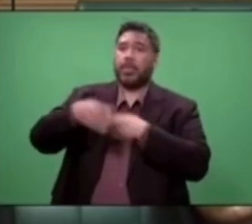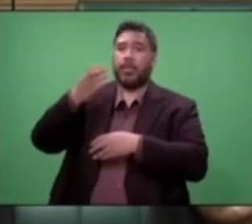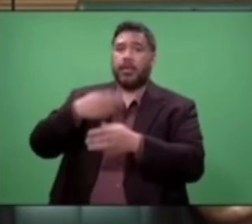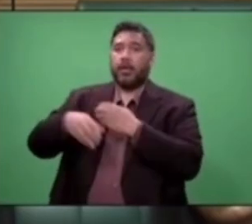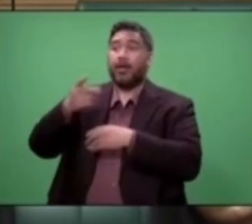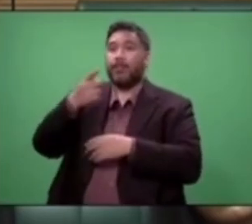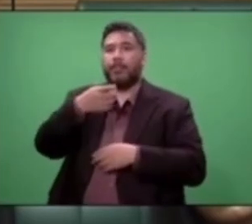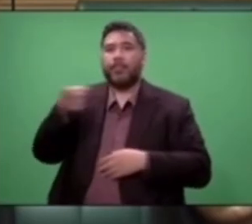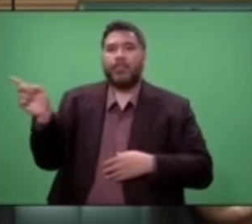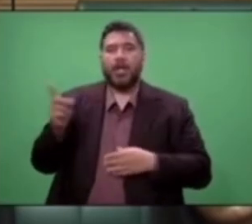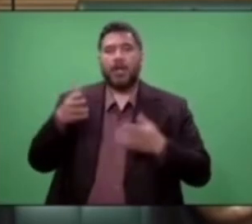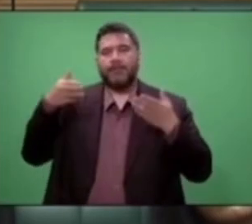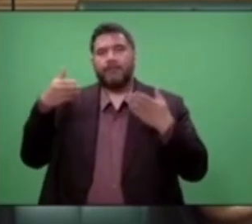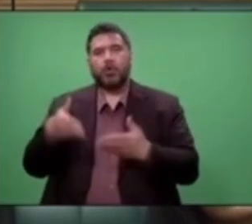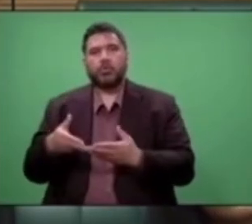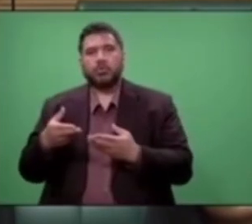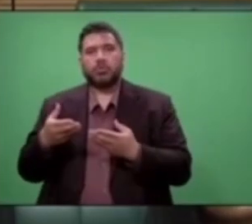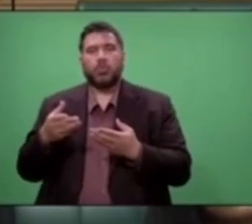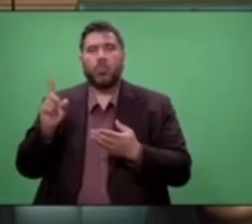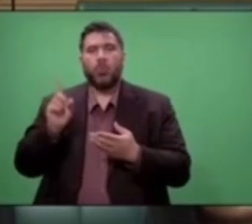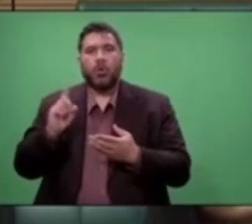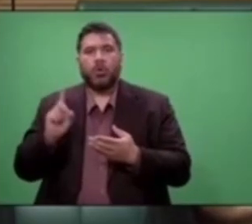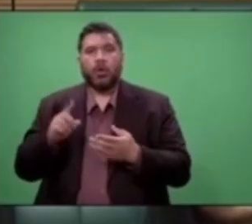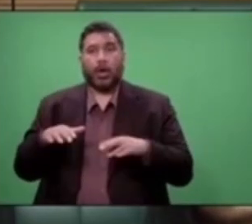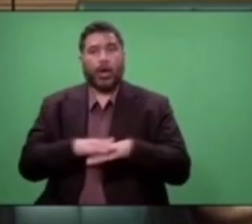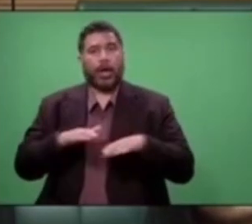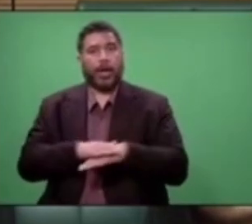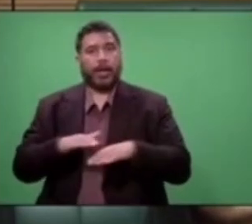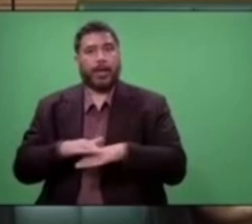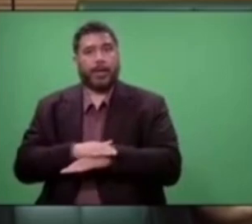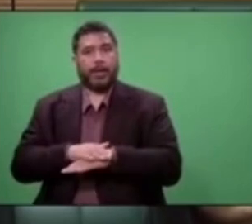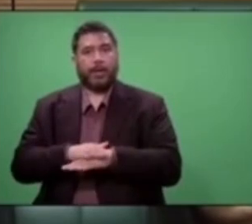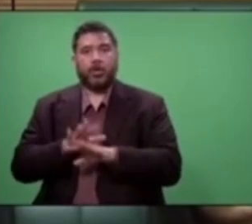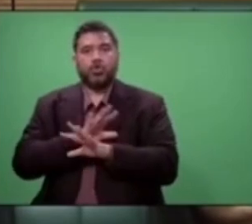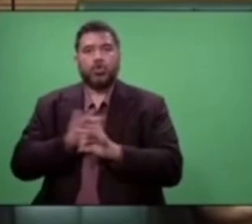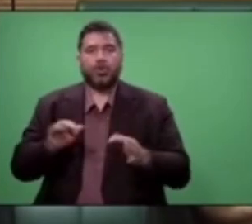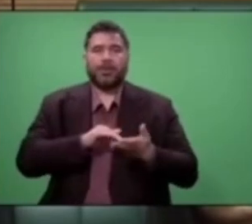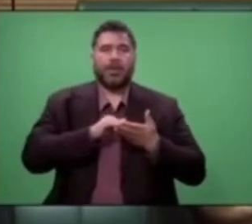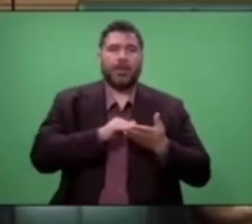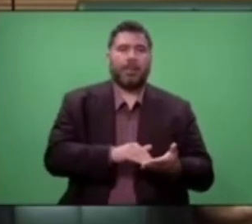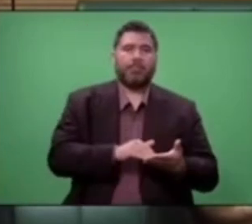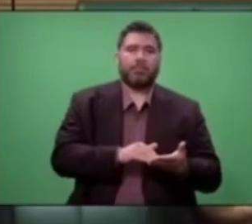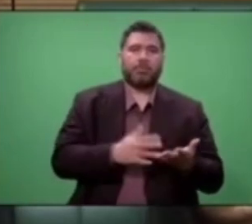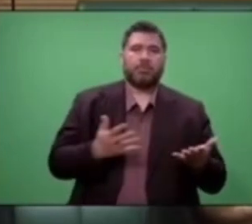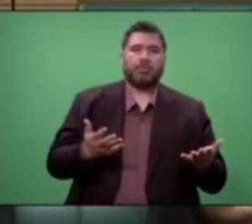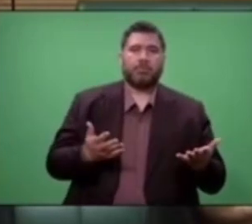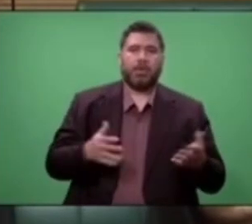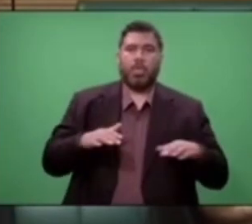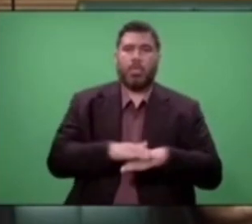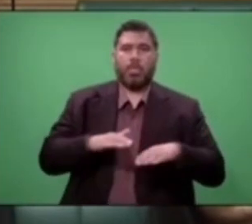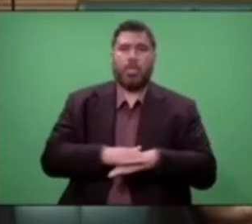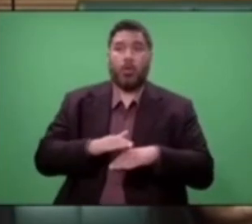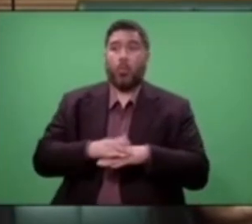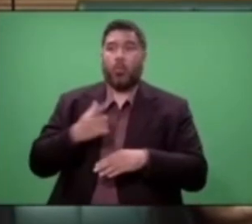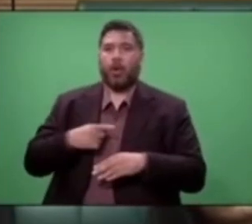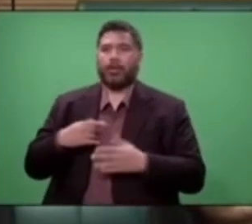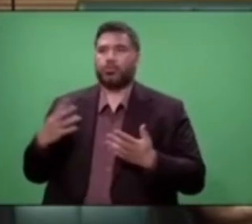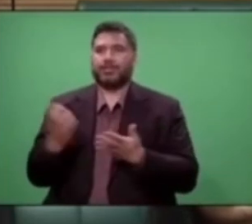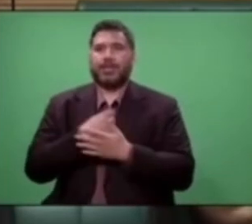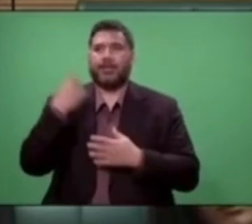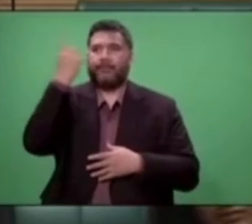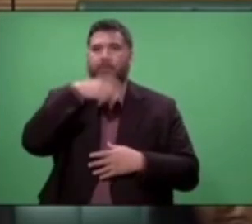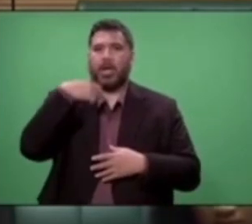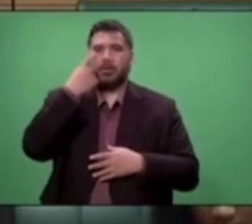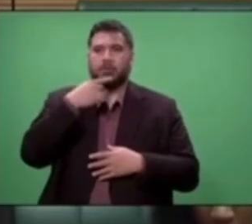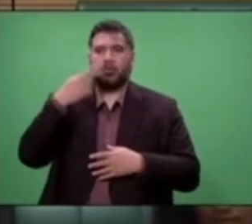effort and money trying to hide that reality, to save its own reputation